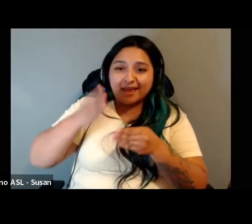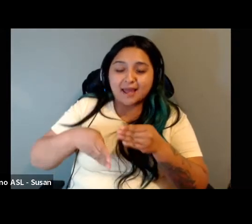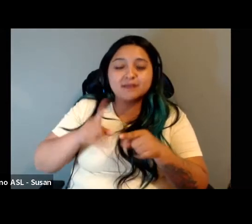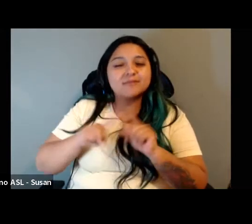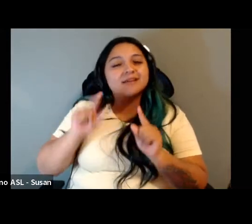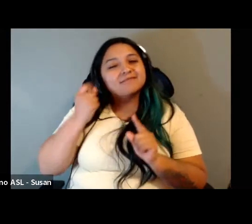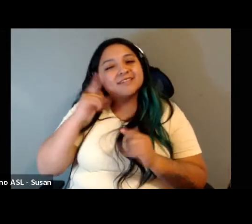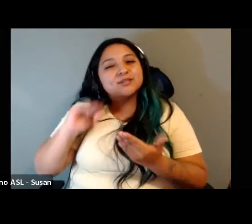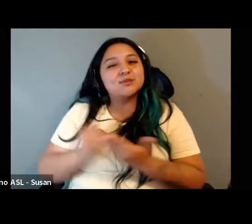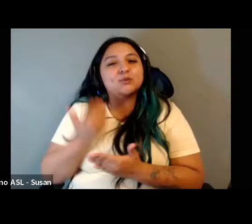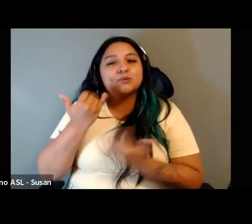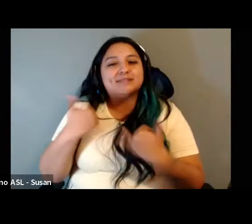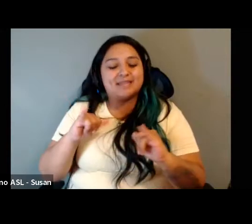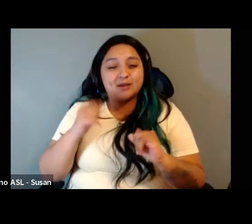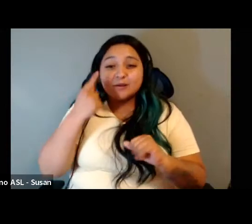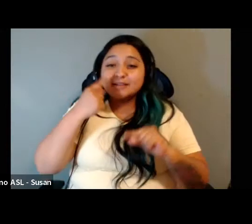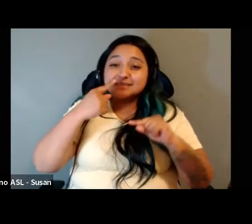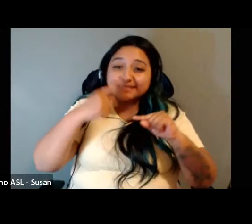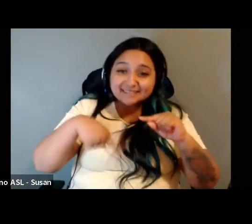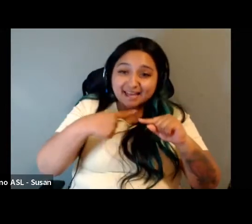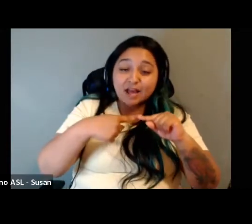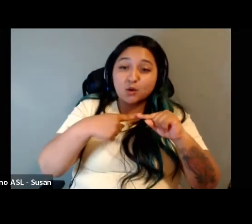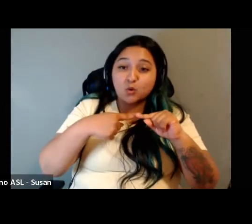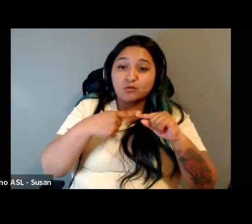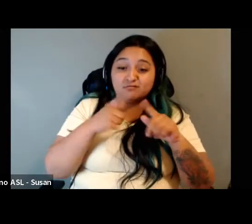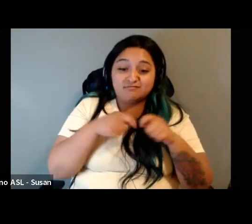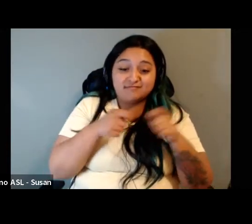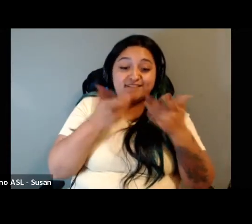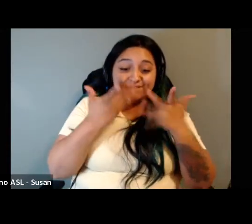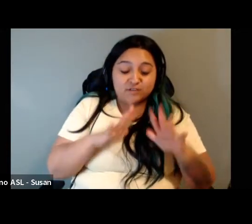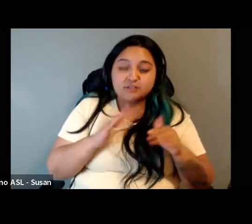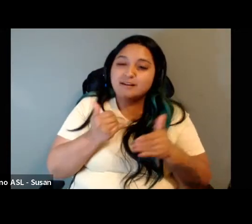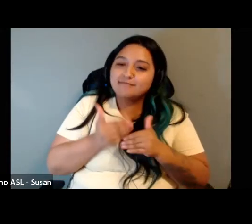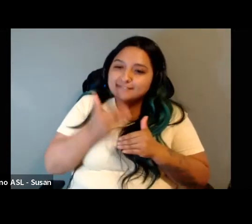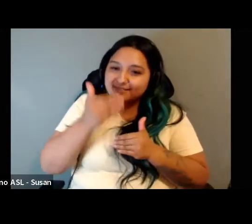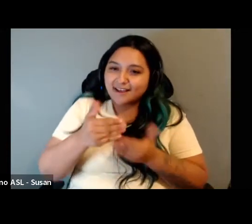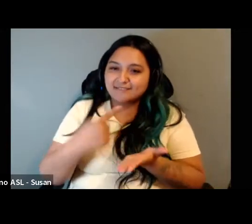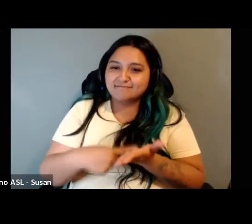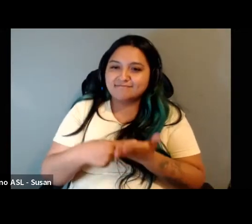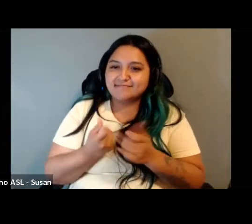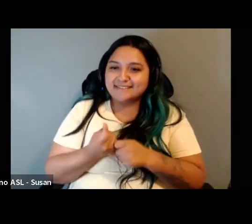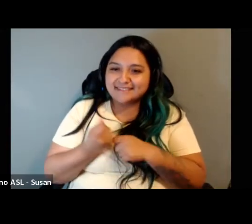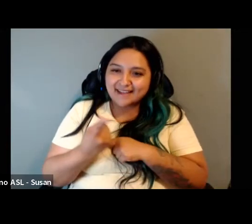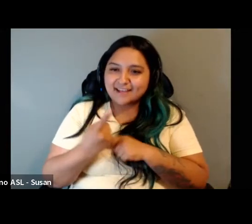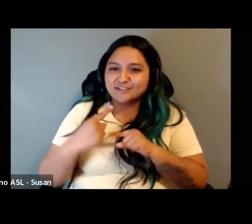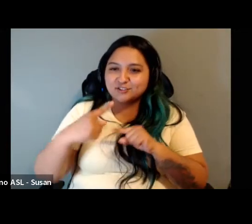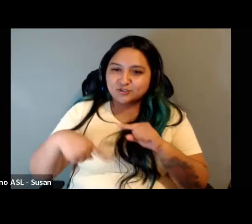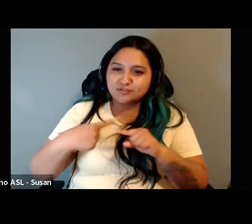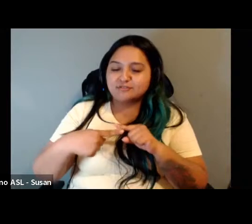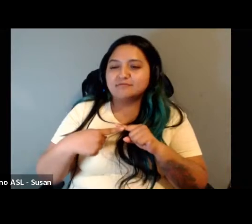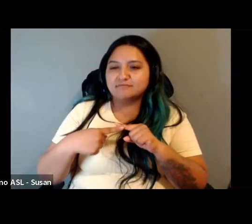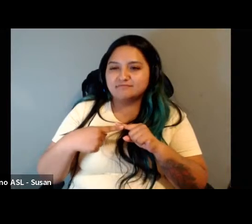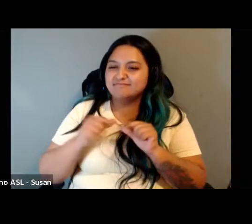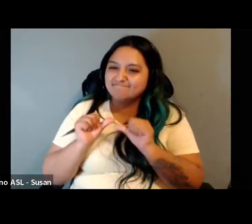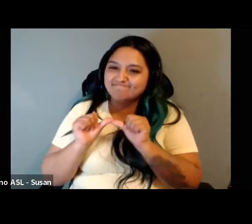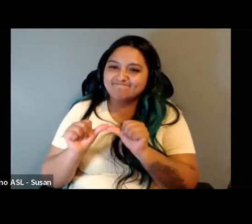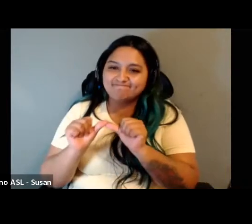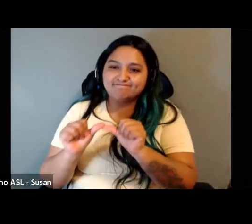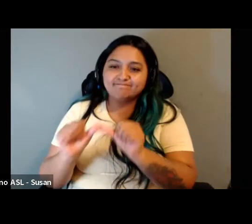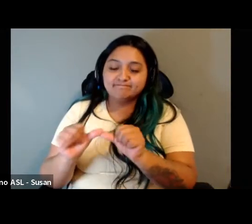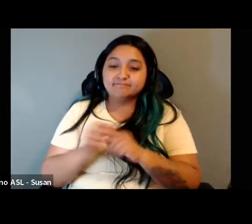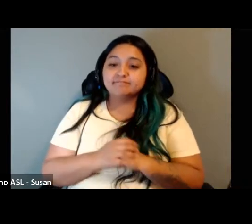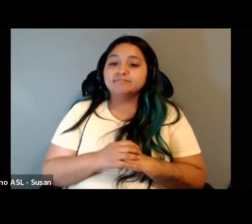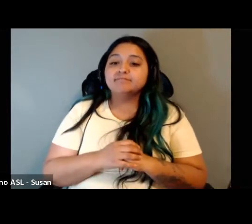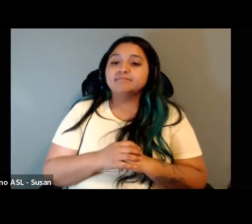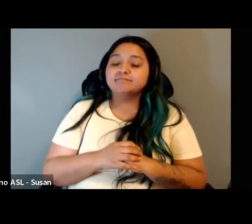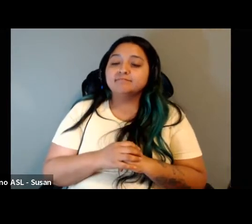just that. As you wrap up one budget, it's time to start the conversation about the budget for next year. And so we are in